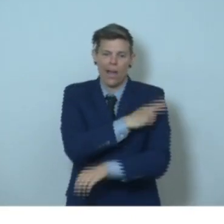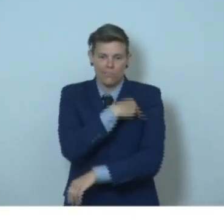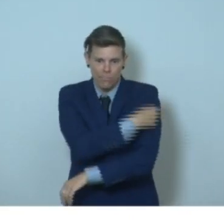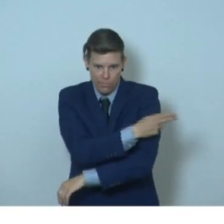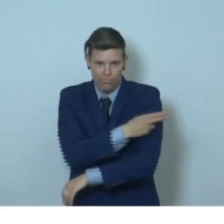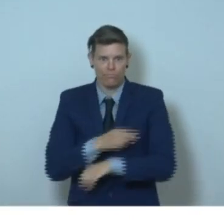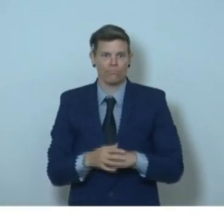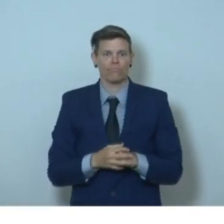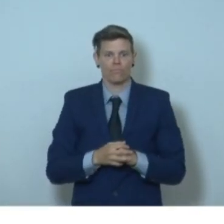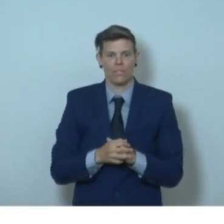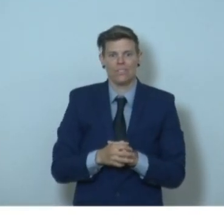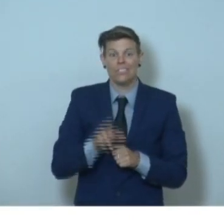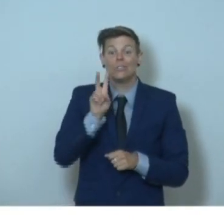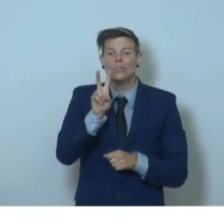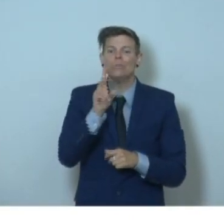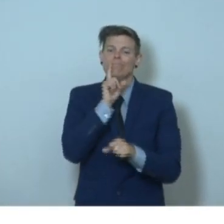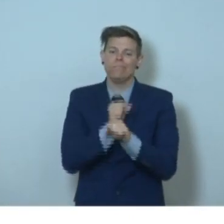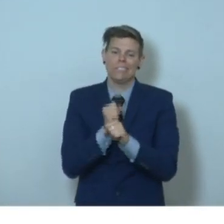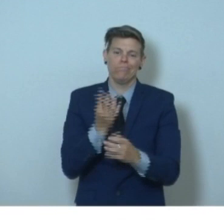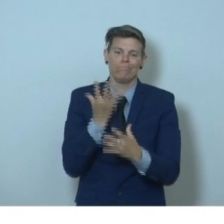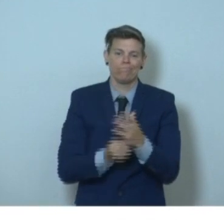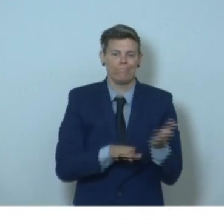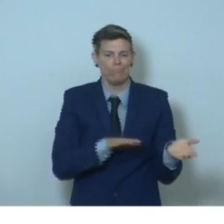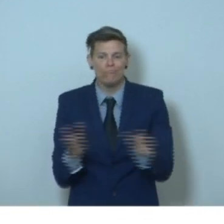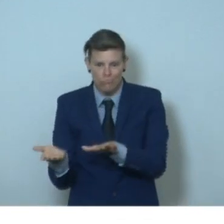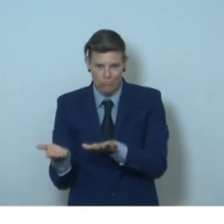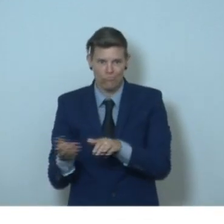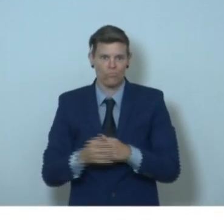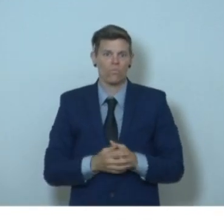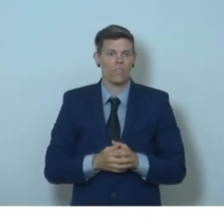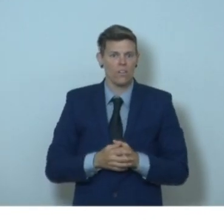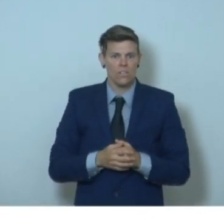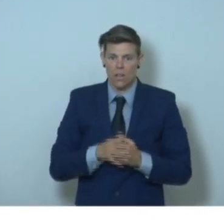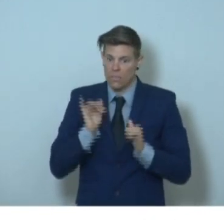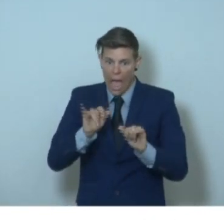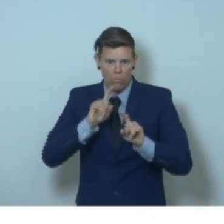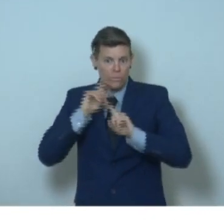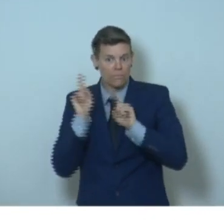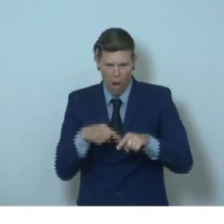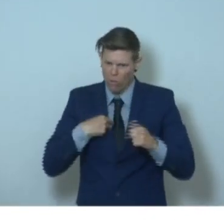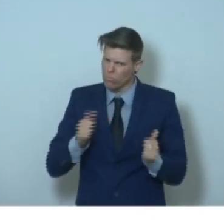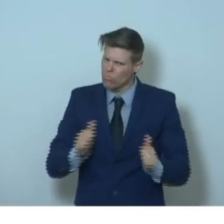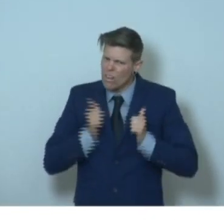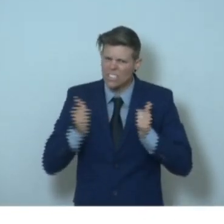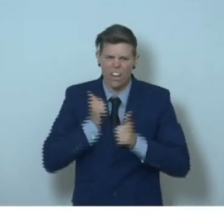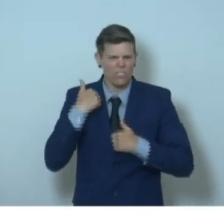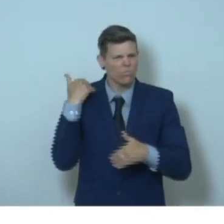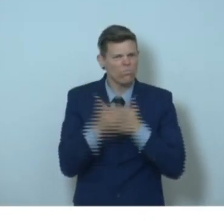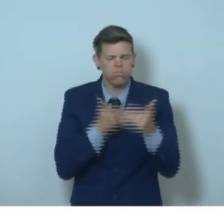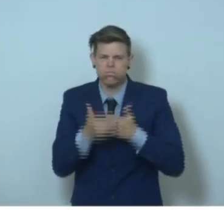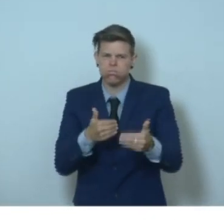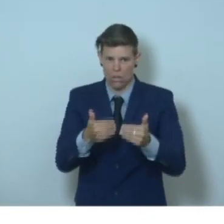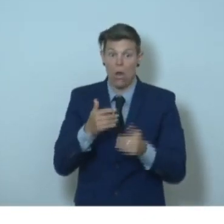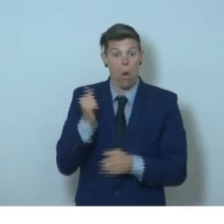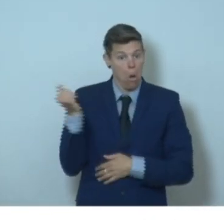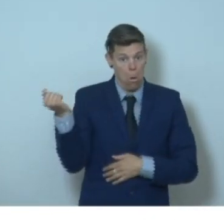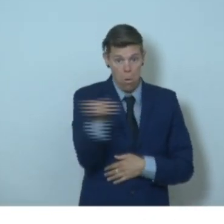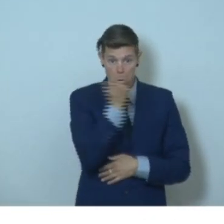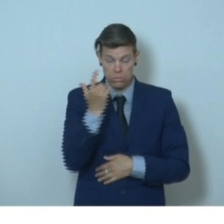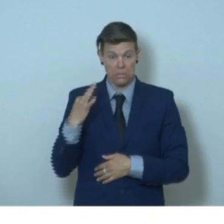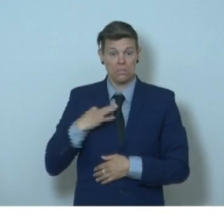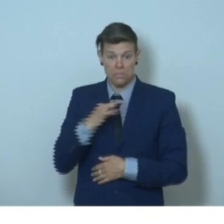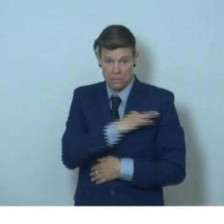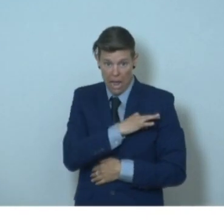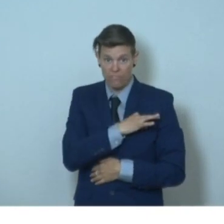facility. Our response has been very aggressive. In addition to testing all the staff, where there's been no additional